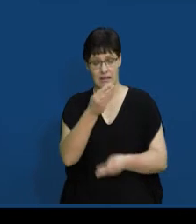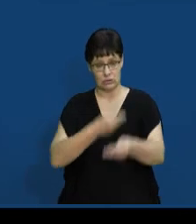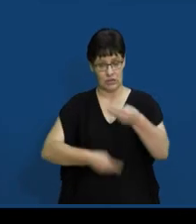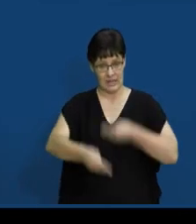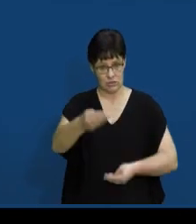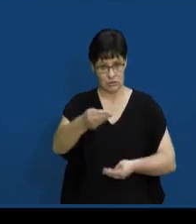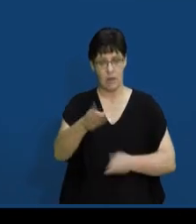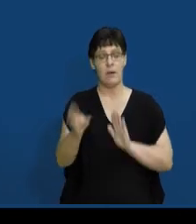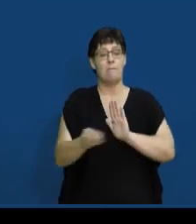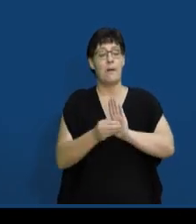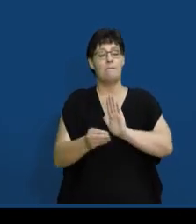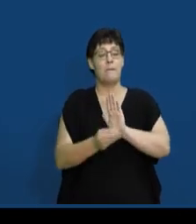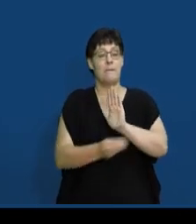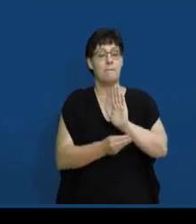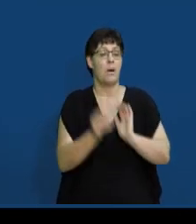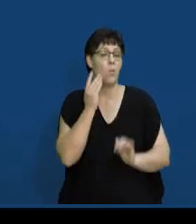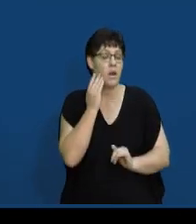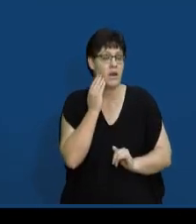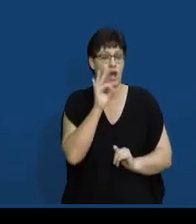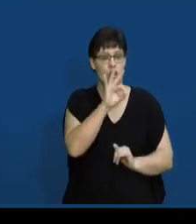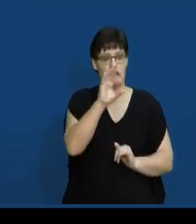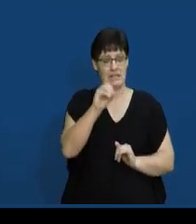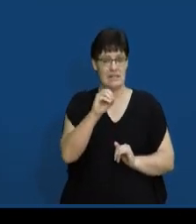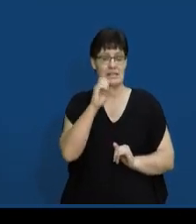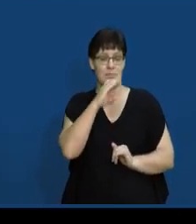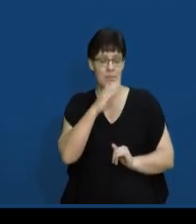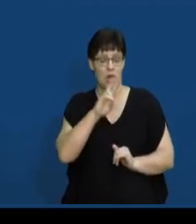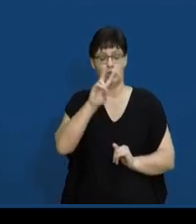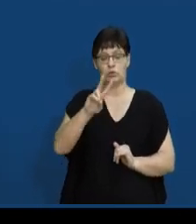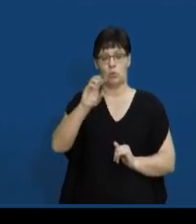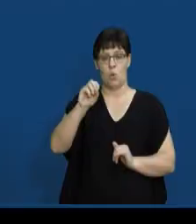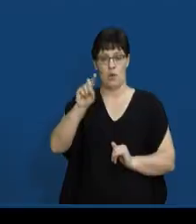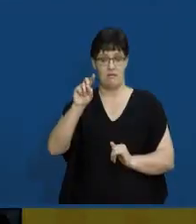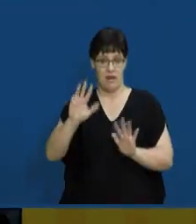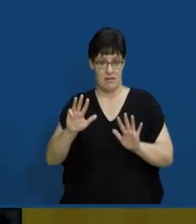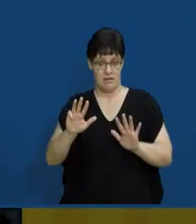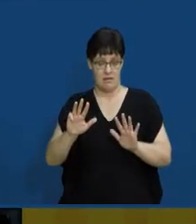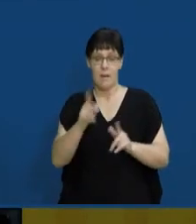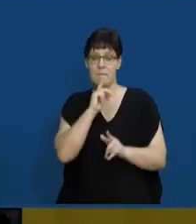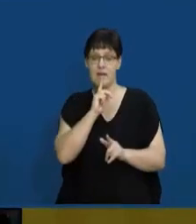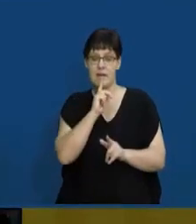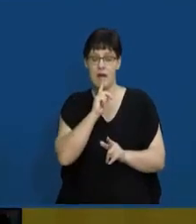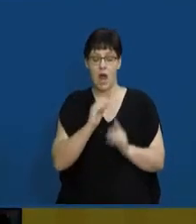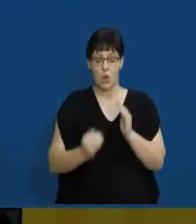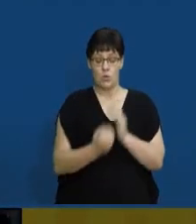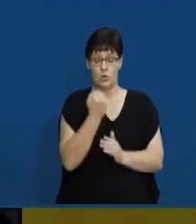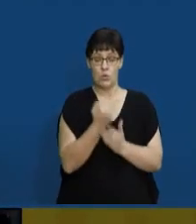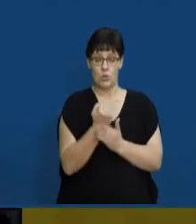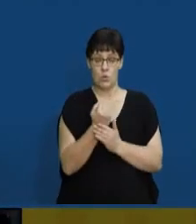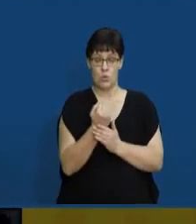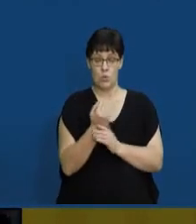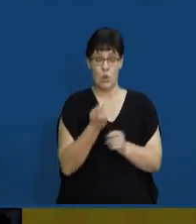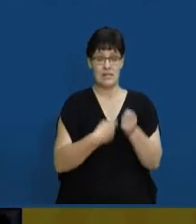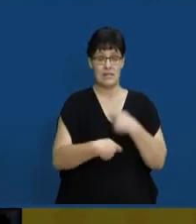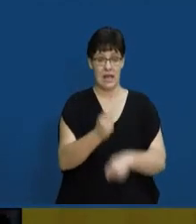was recorded on the 30th of September 2019. In other words, the sale of the new shares